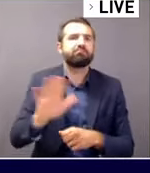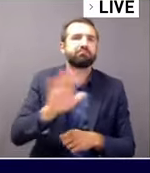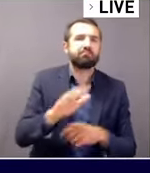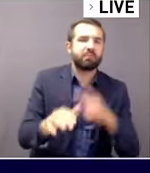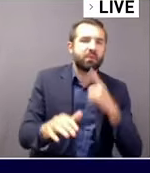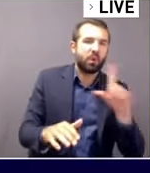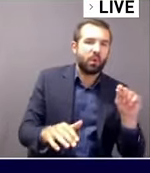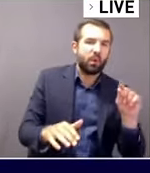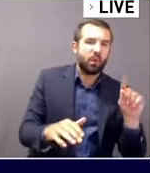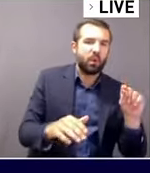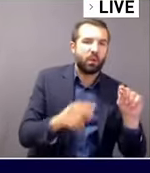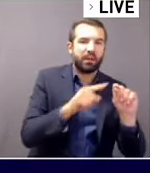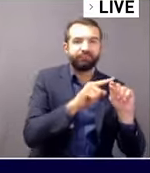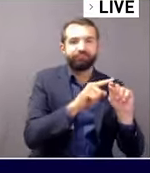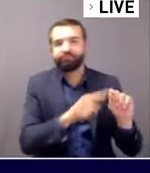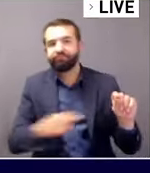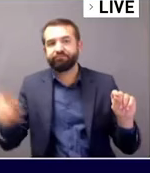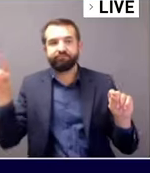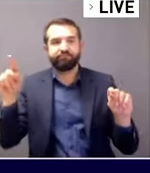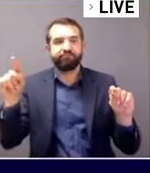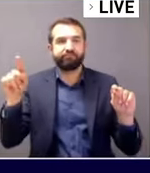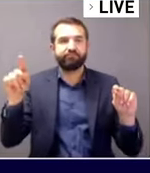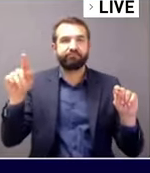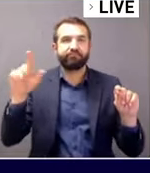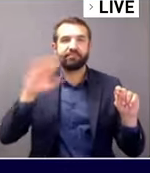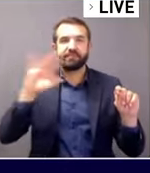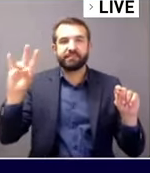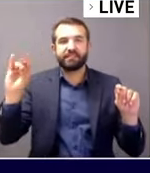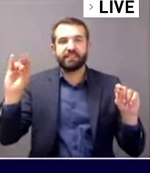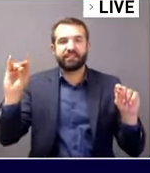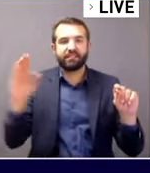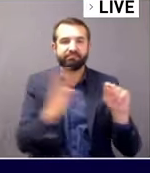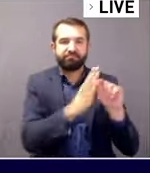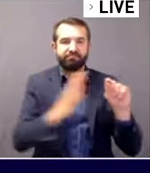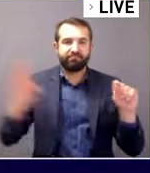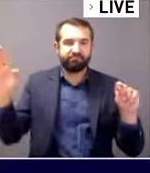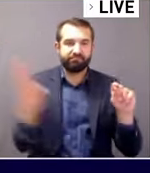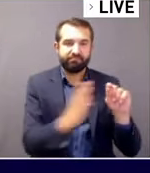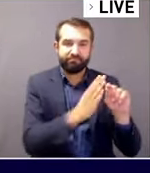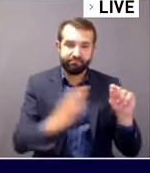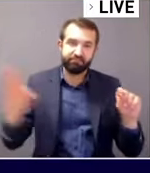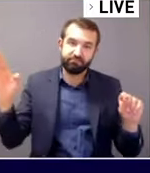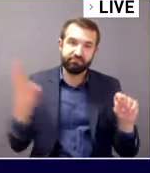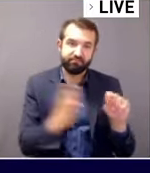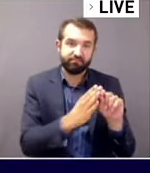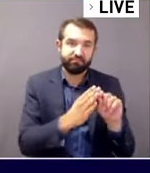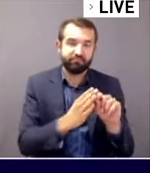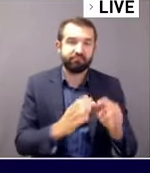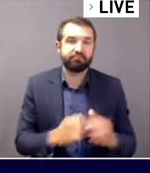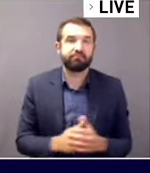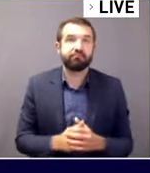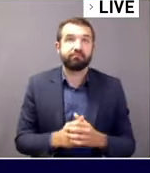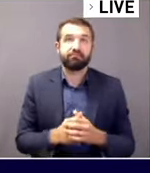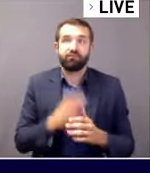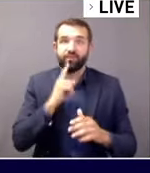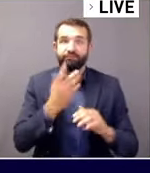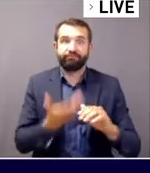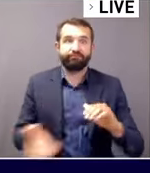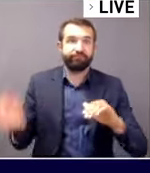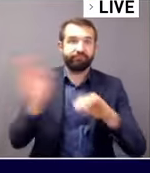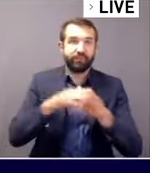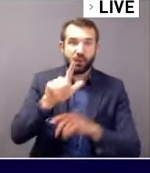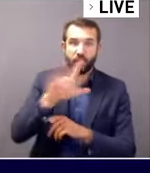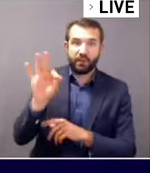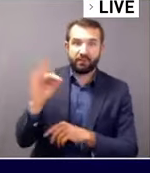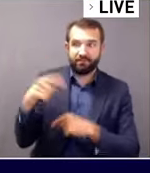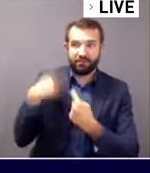20s all the way up to people in their 70s. So this uptick of cases of COVID-19 in York County is